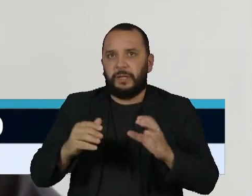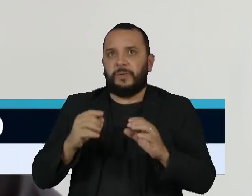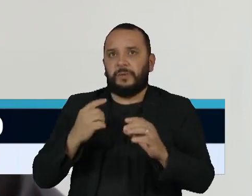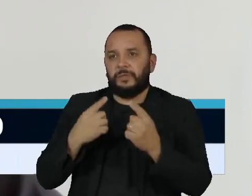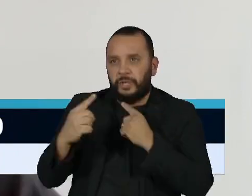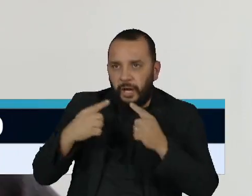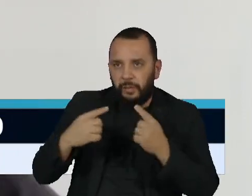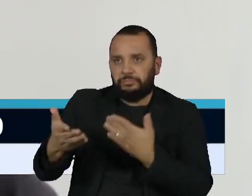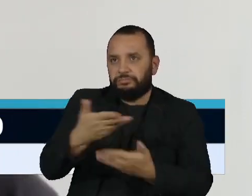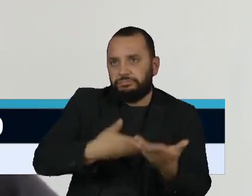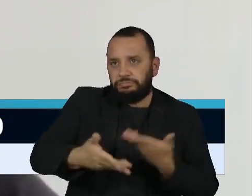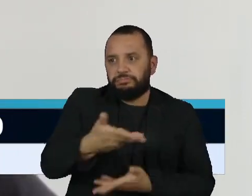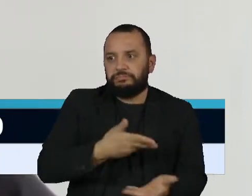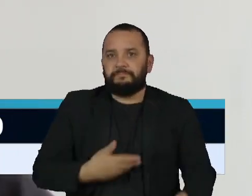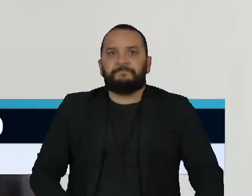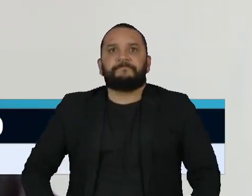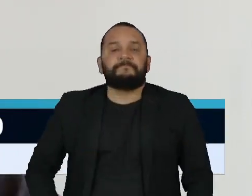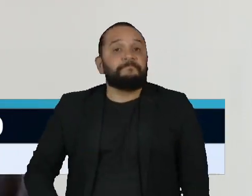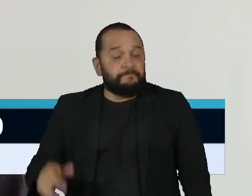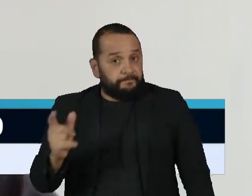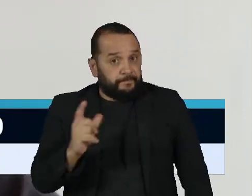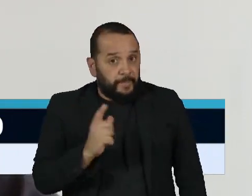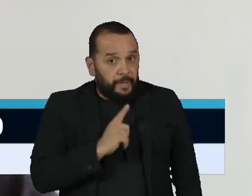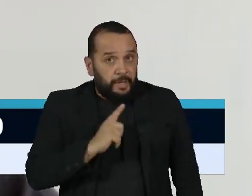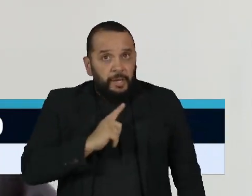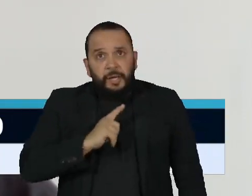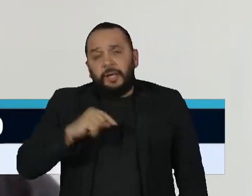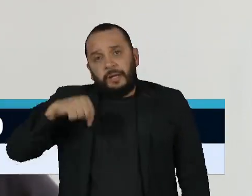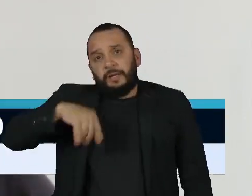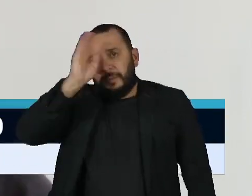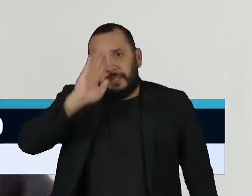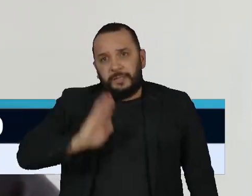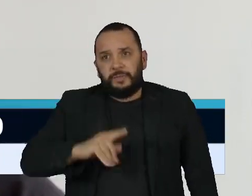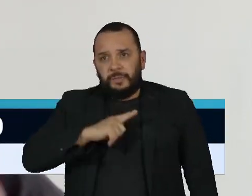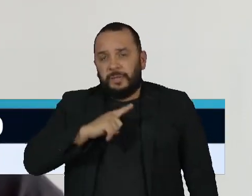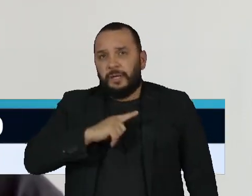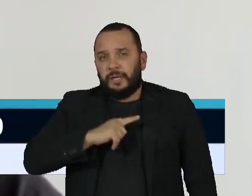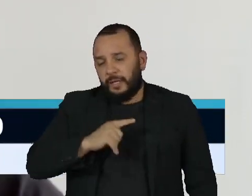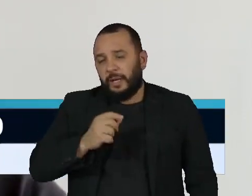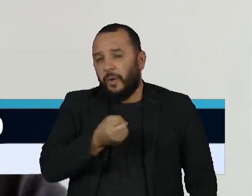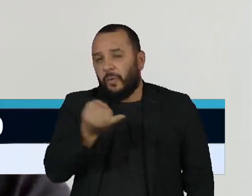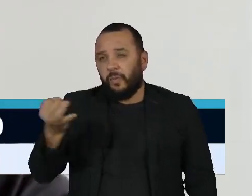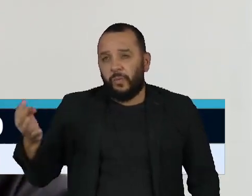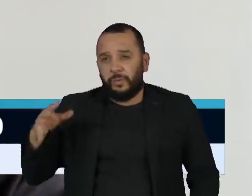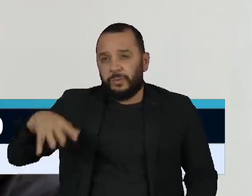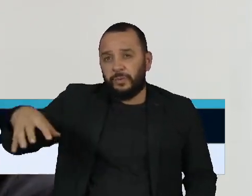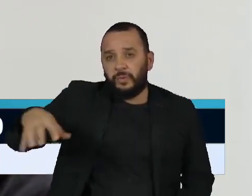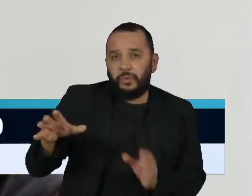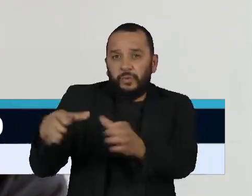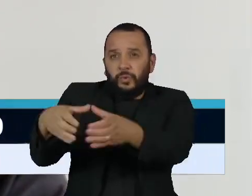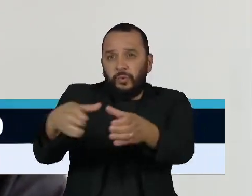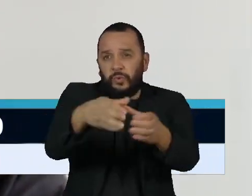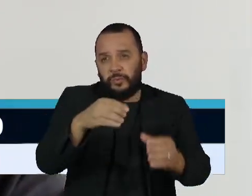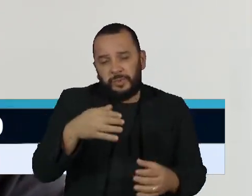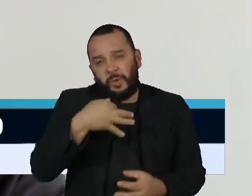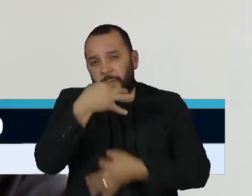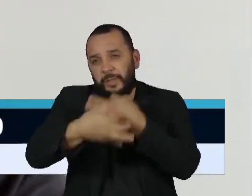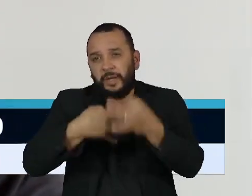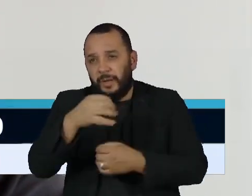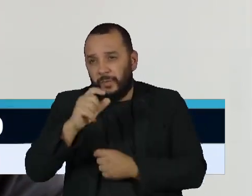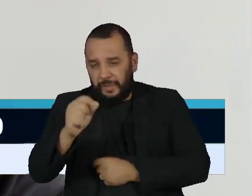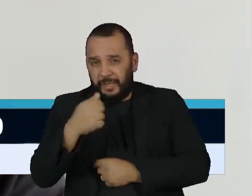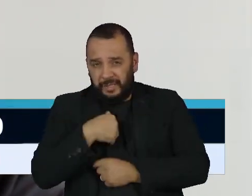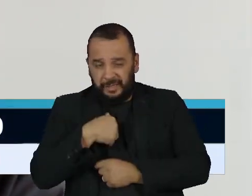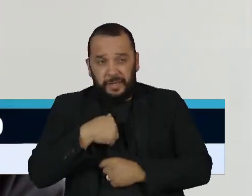em segmentos conservadores da opinião pública brasileira sempre o argumento de que as pressões